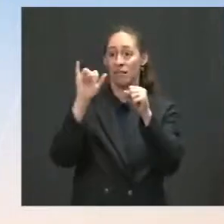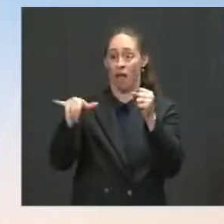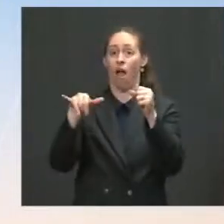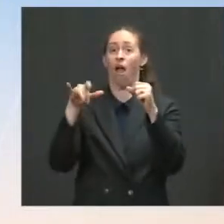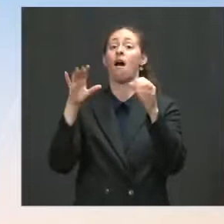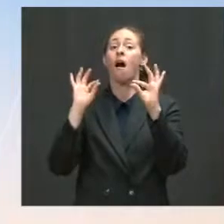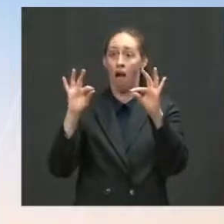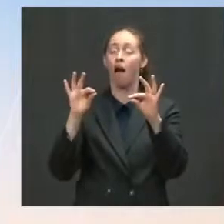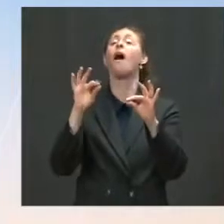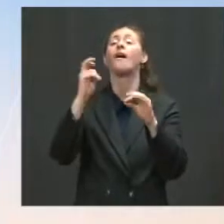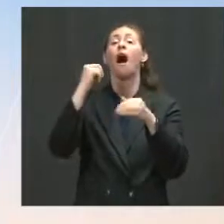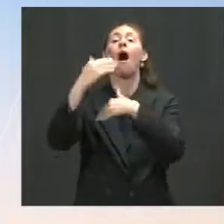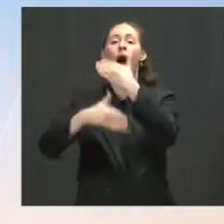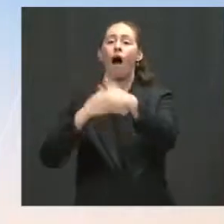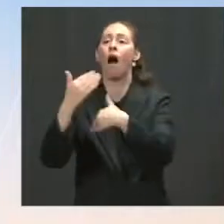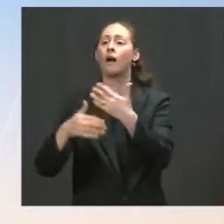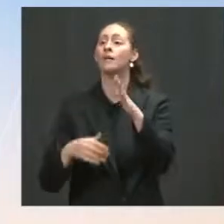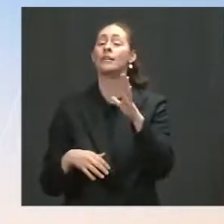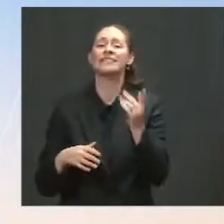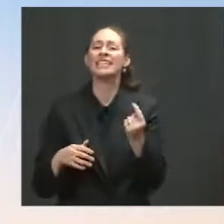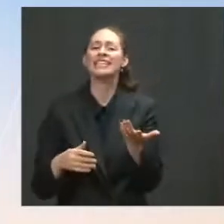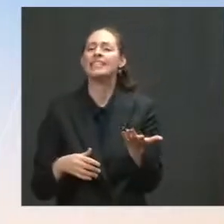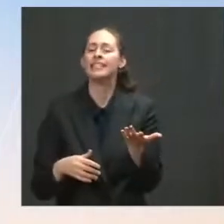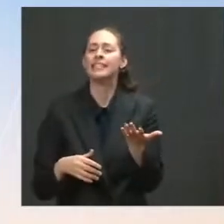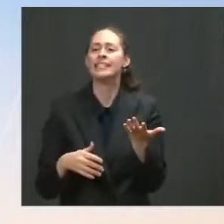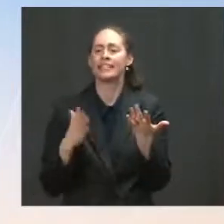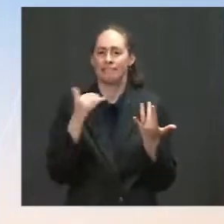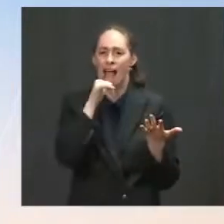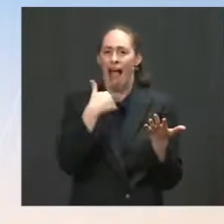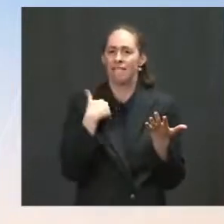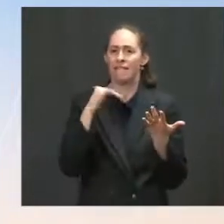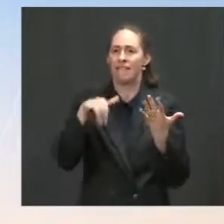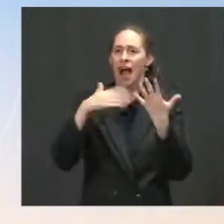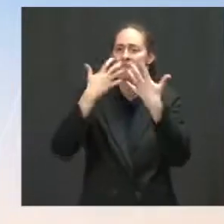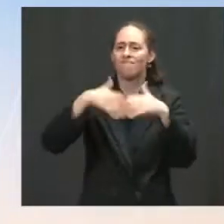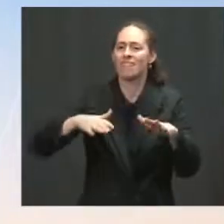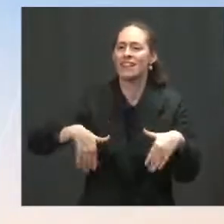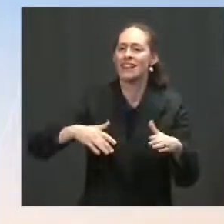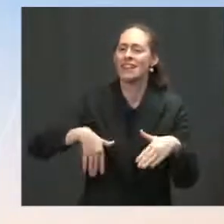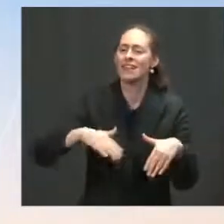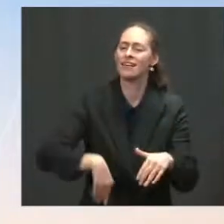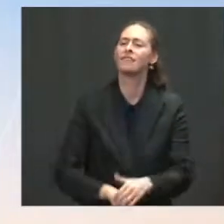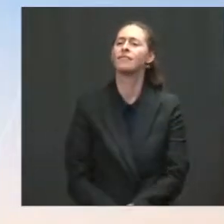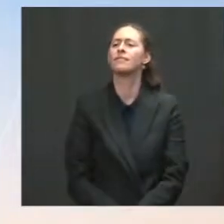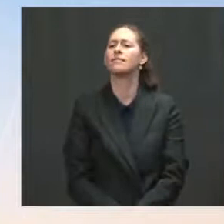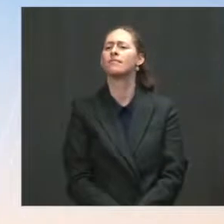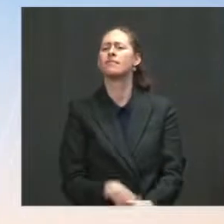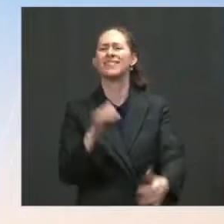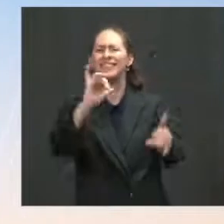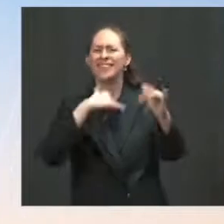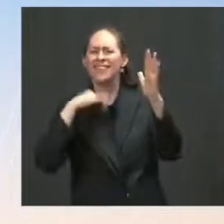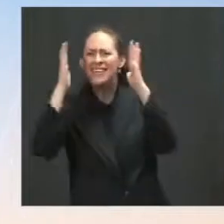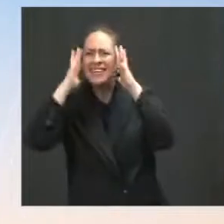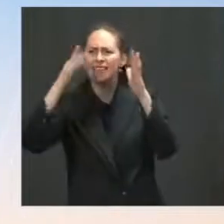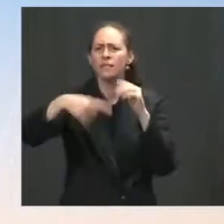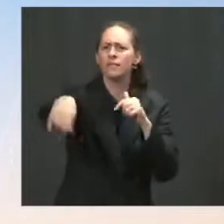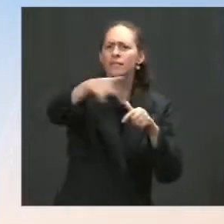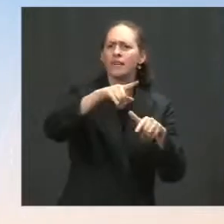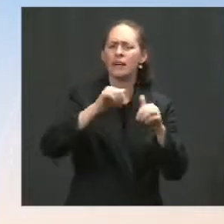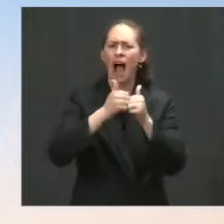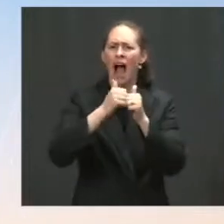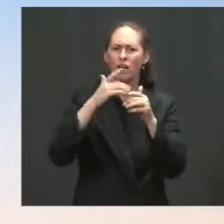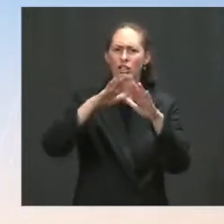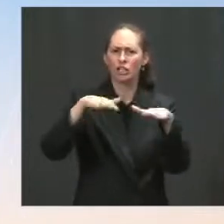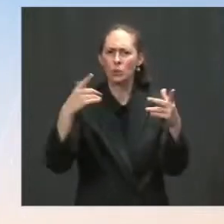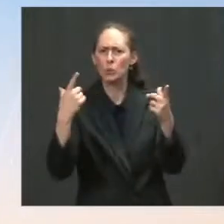to apply from within country so they are not making that dangerous trip. There's more that needs to be done. We've also